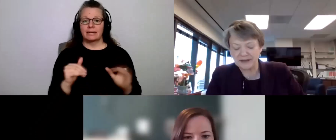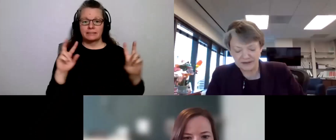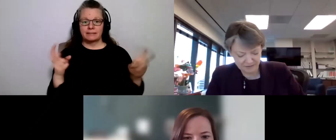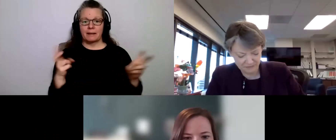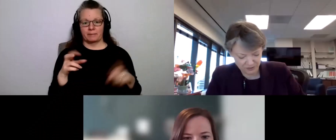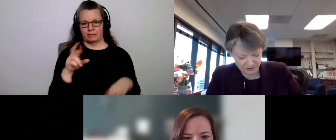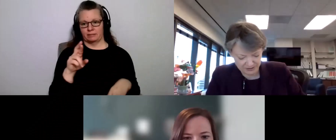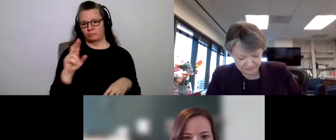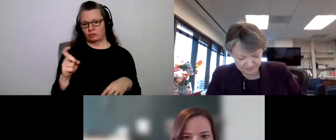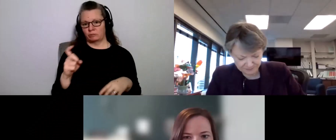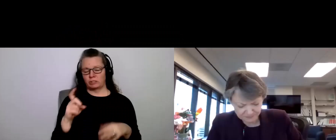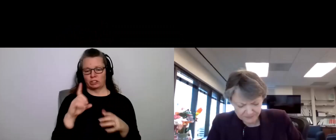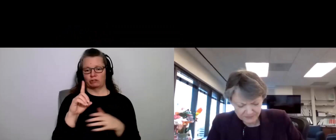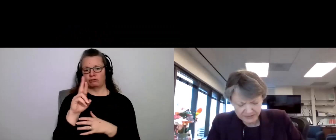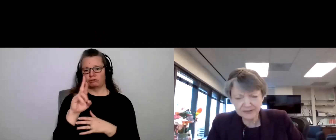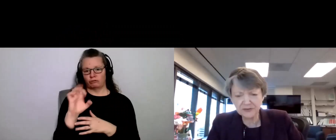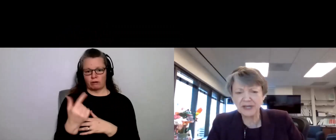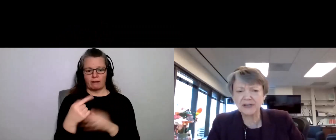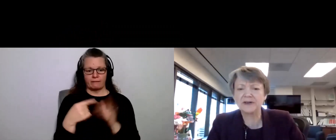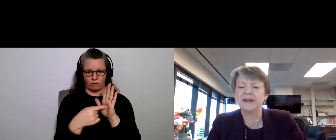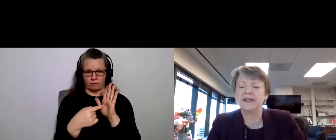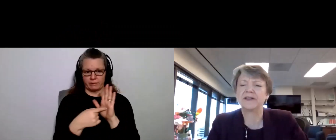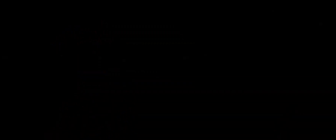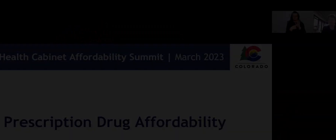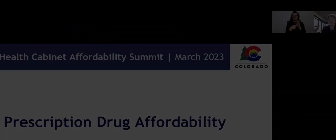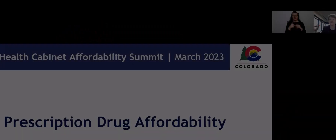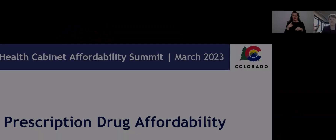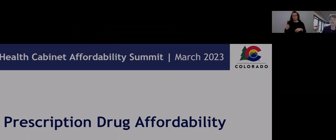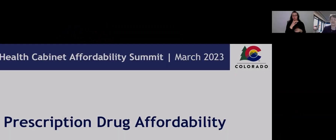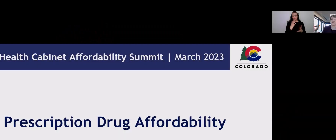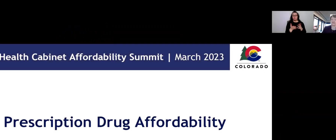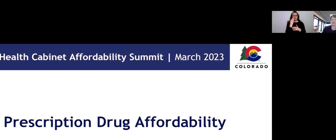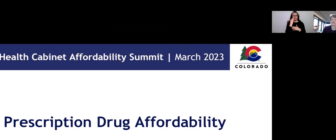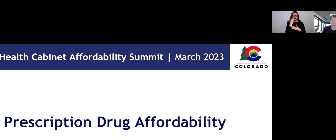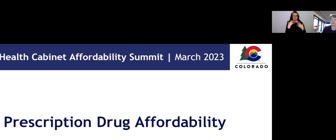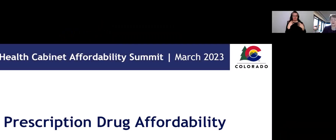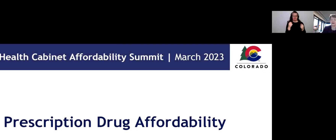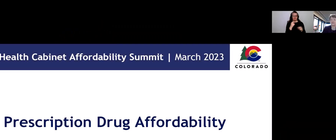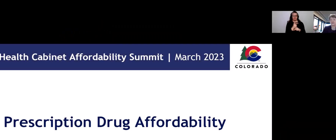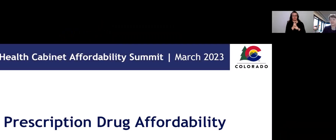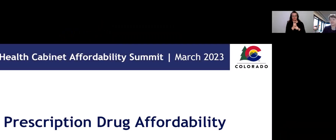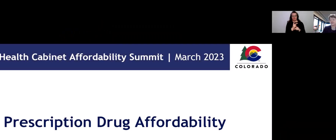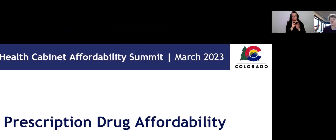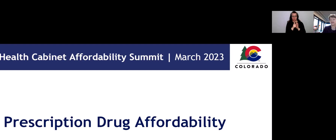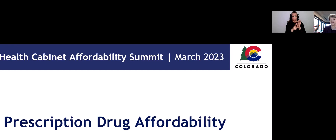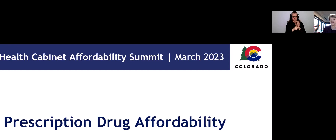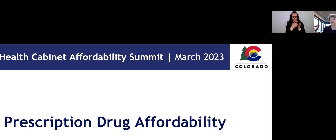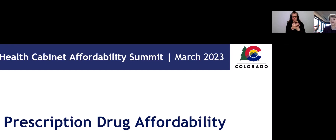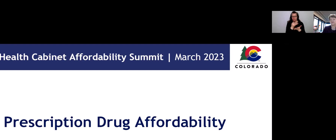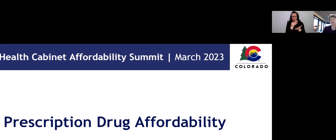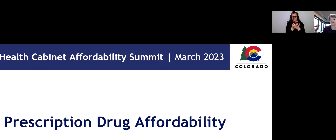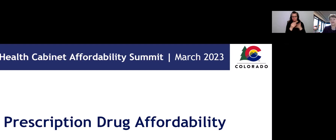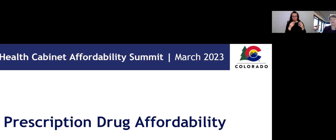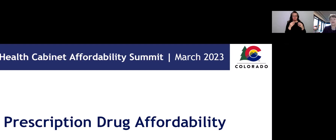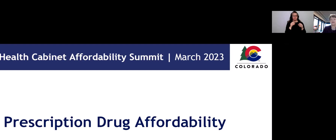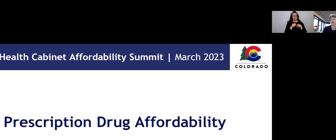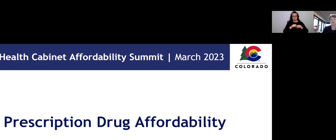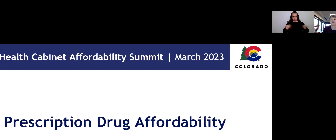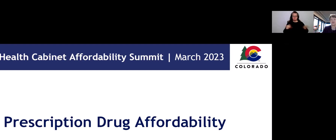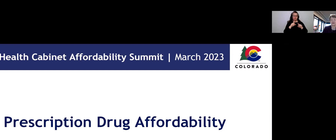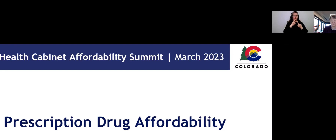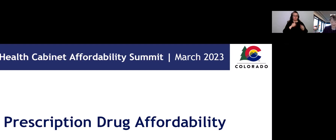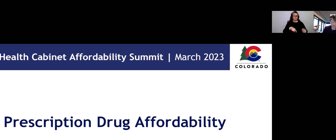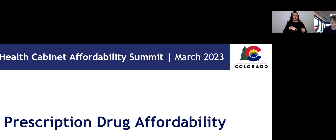drug affordability. Now, as you may know, Healthcare Policy and Financing released a report first in 2019, and then we updated it in